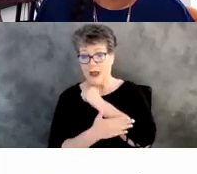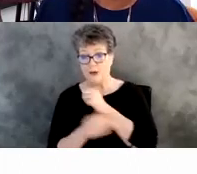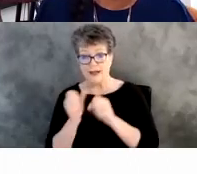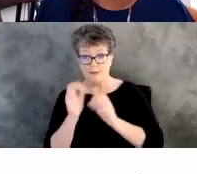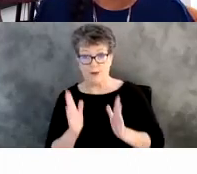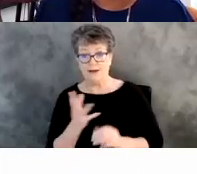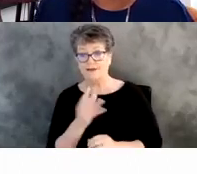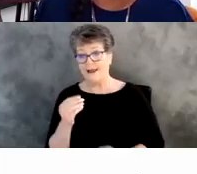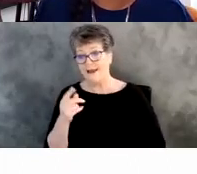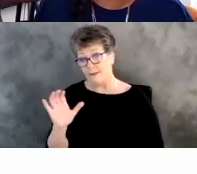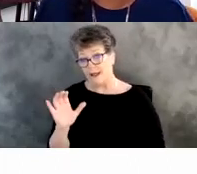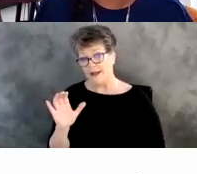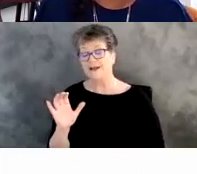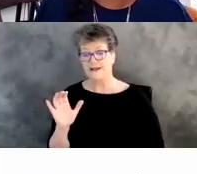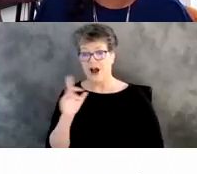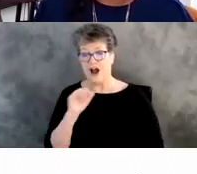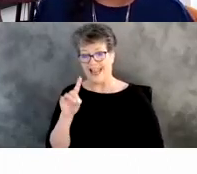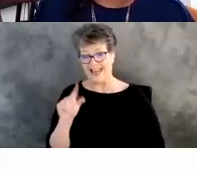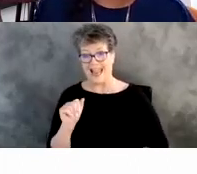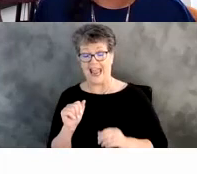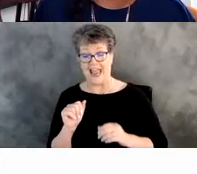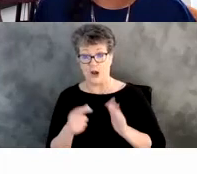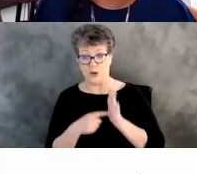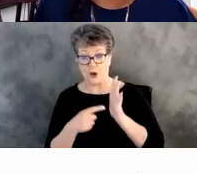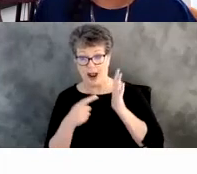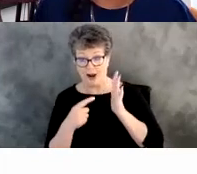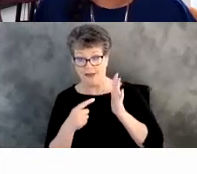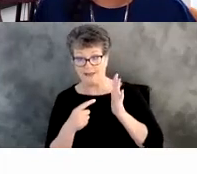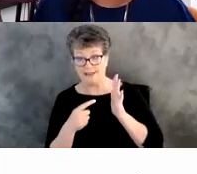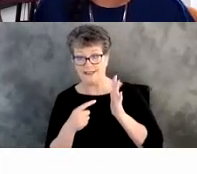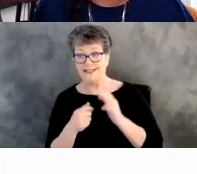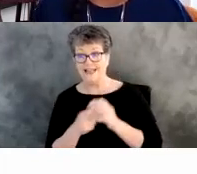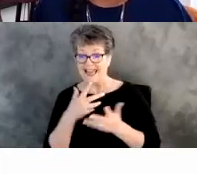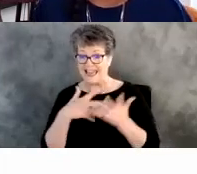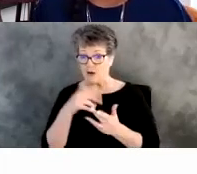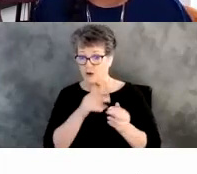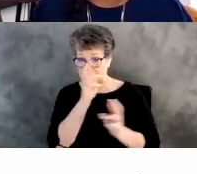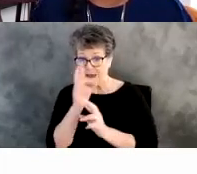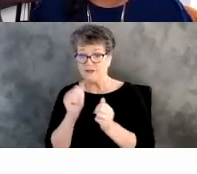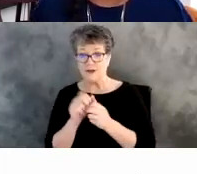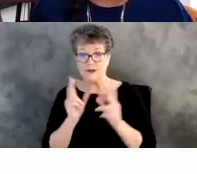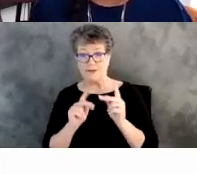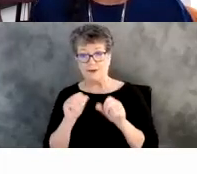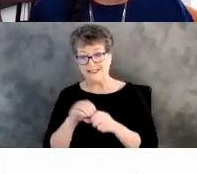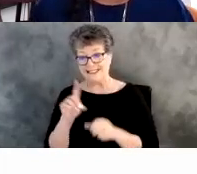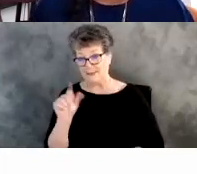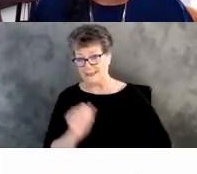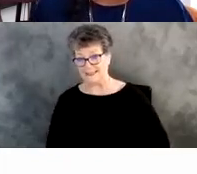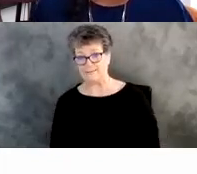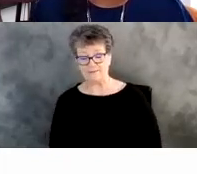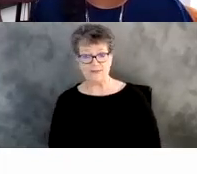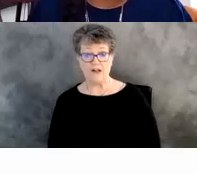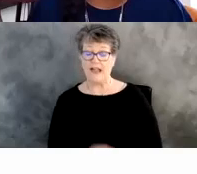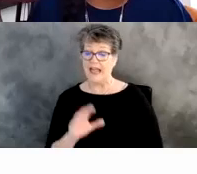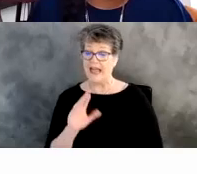the public on meeting ADA requirements and interacting respectfully with people with disabilities. April and